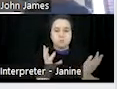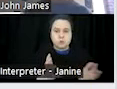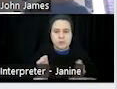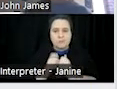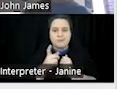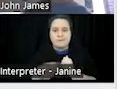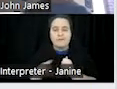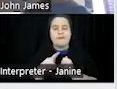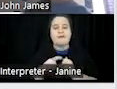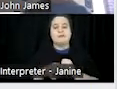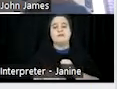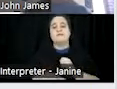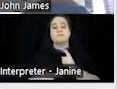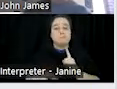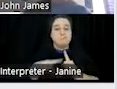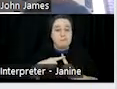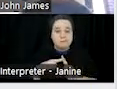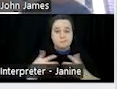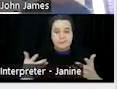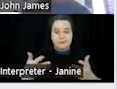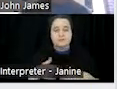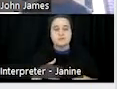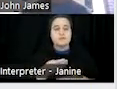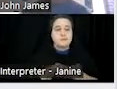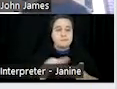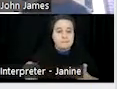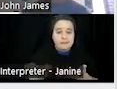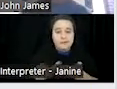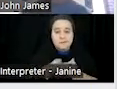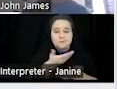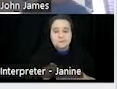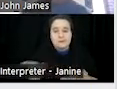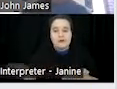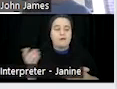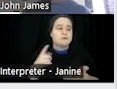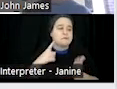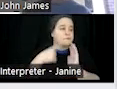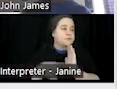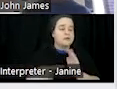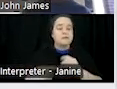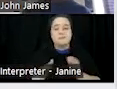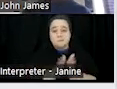surprises like magic bag, pencils, and notebooks.